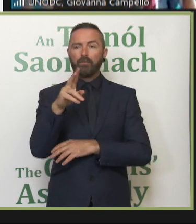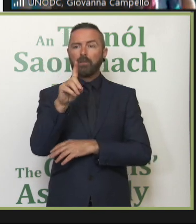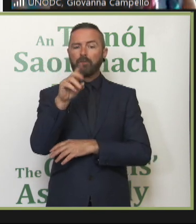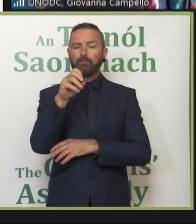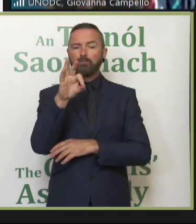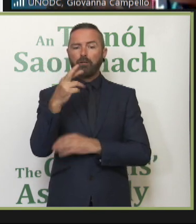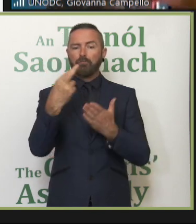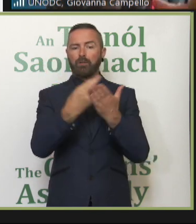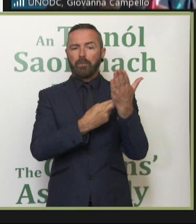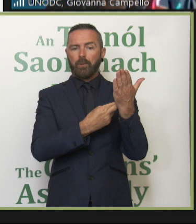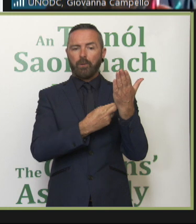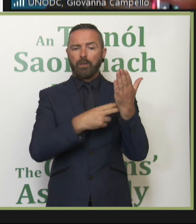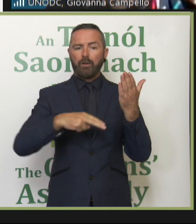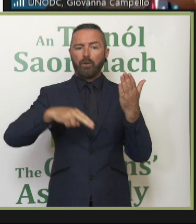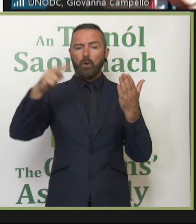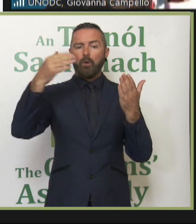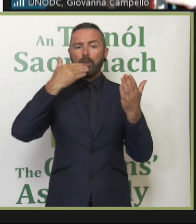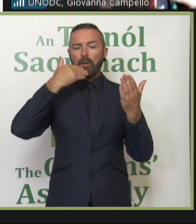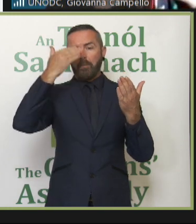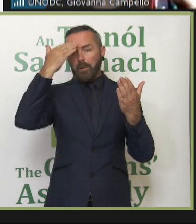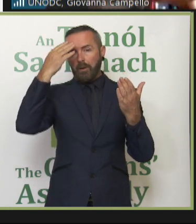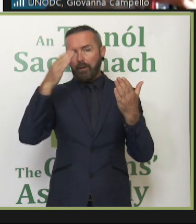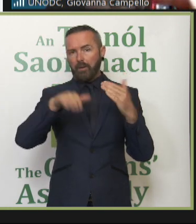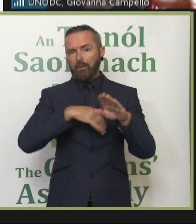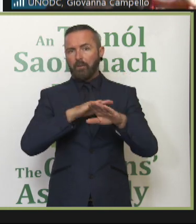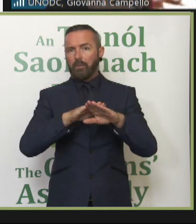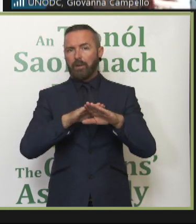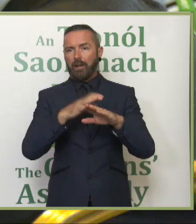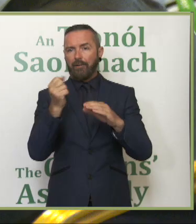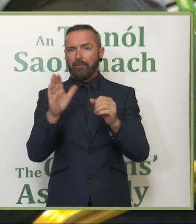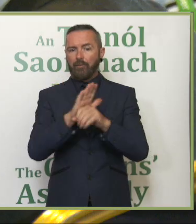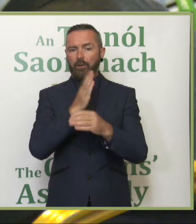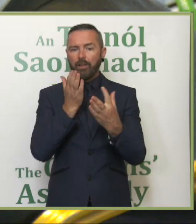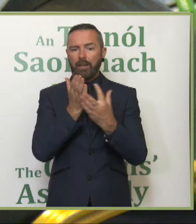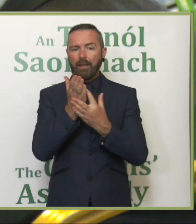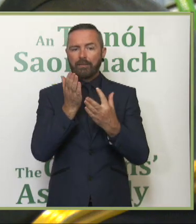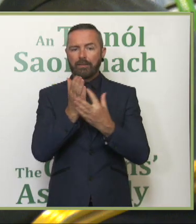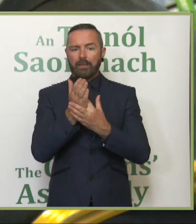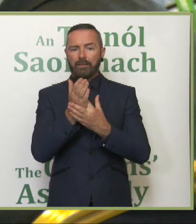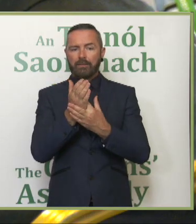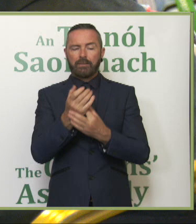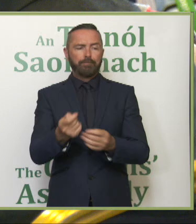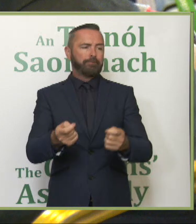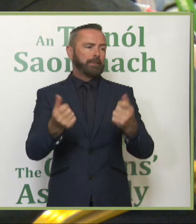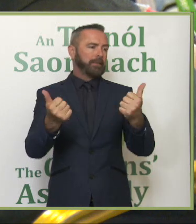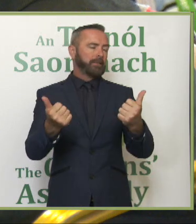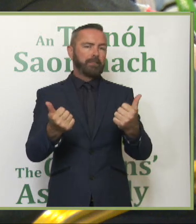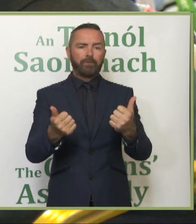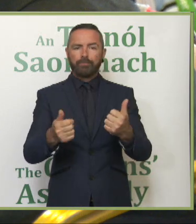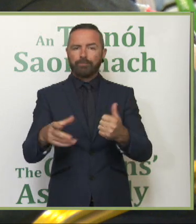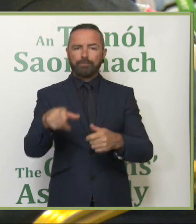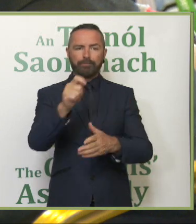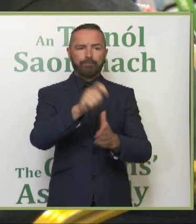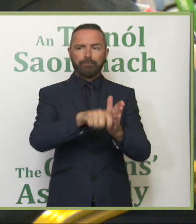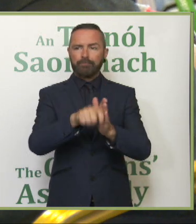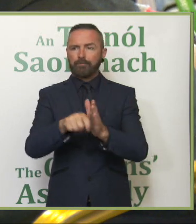the extreme. North America, where the access is so easy and even